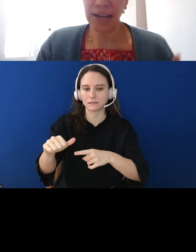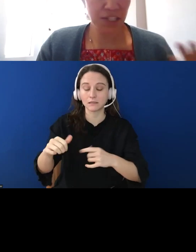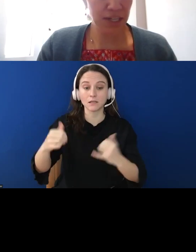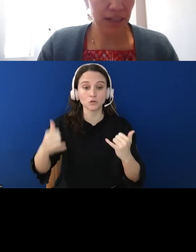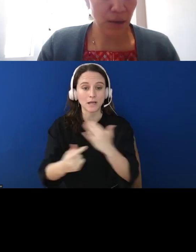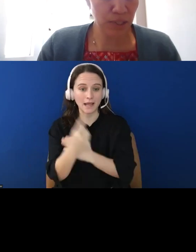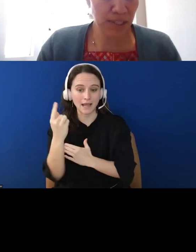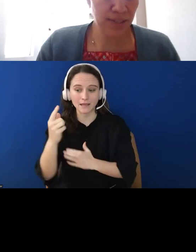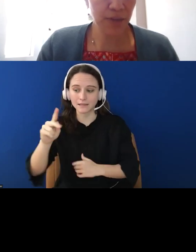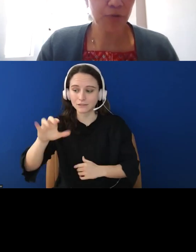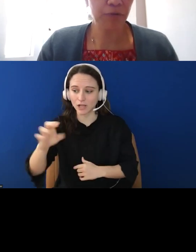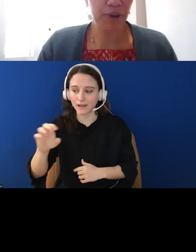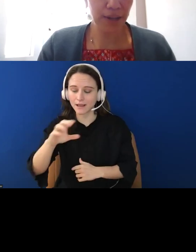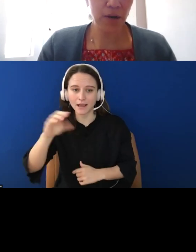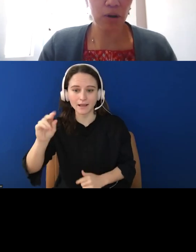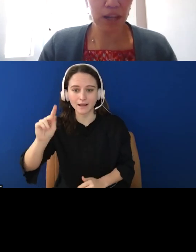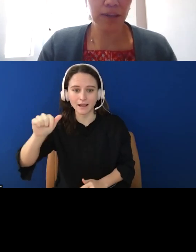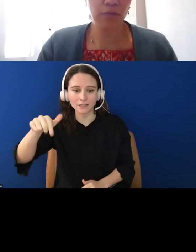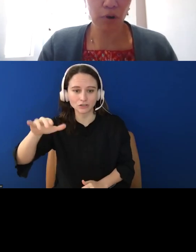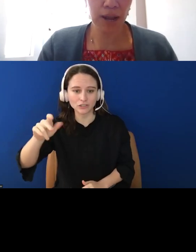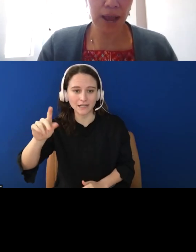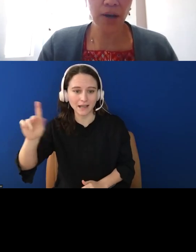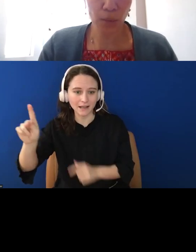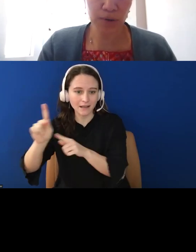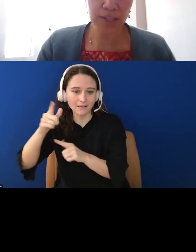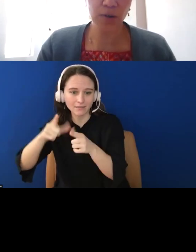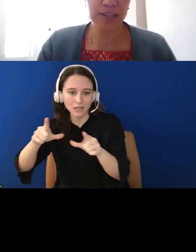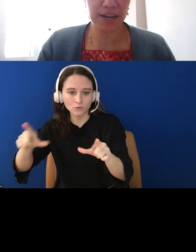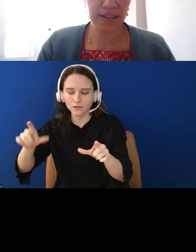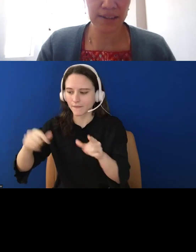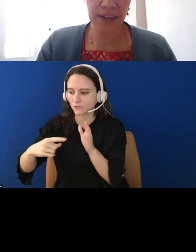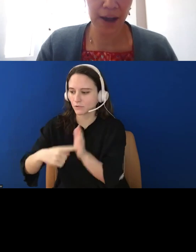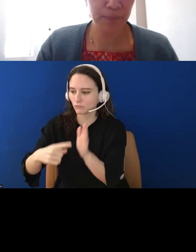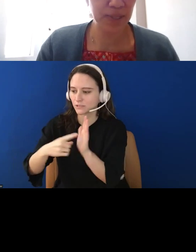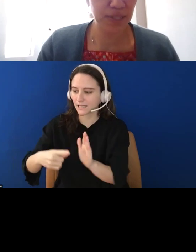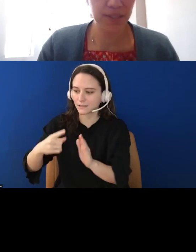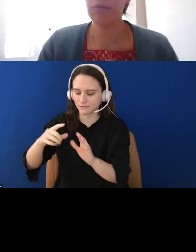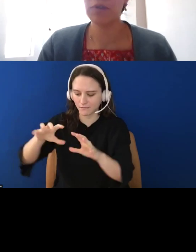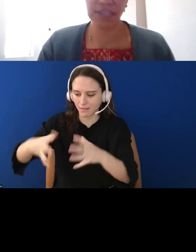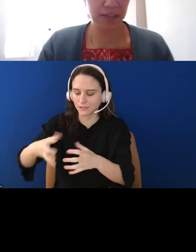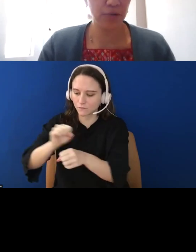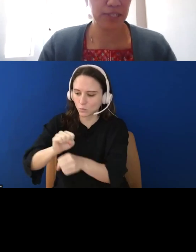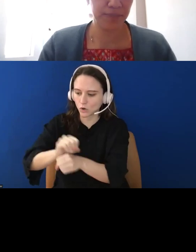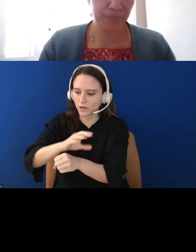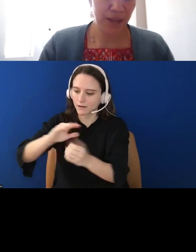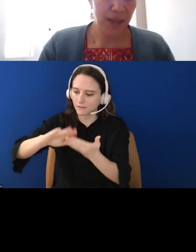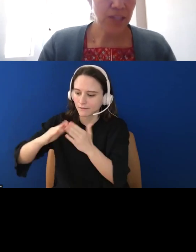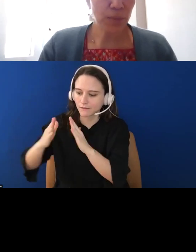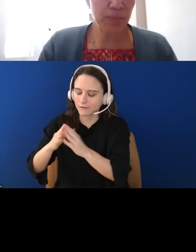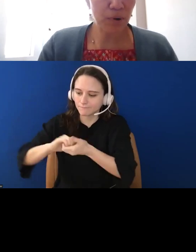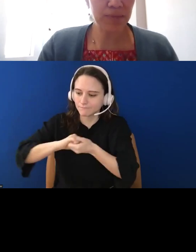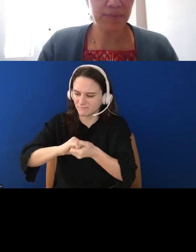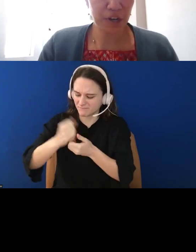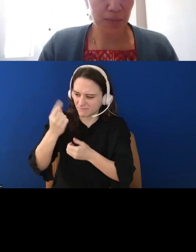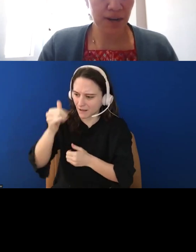K'iche' and Kaqchikel languages that reflect collective work and communal solidarity that have persisted for centuries.